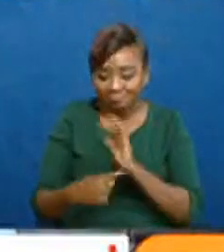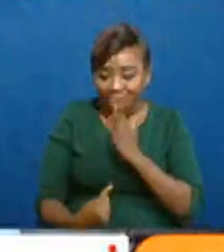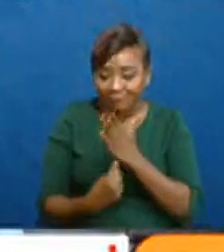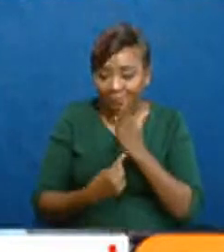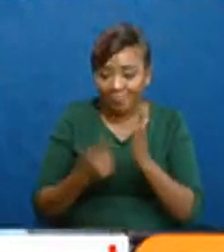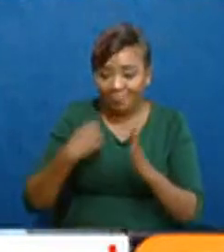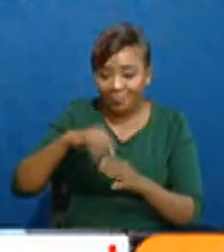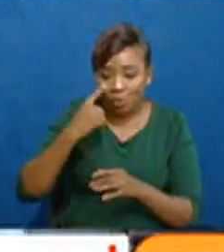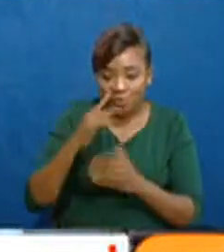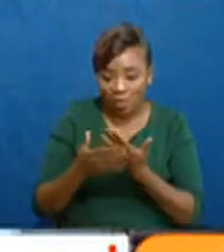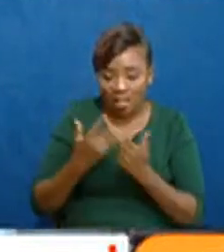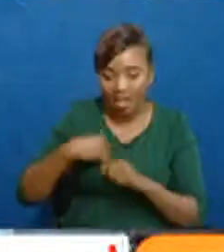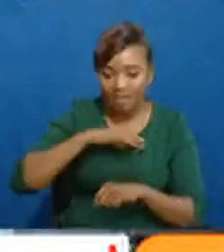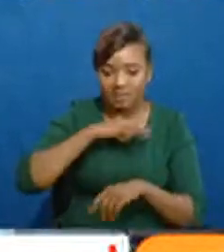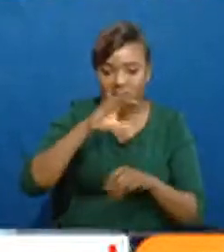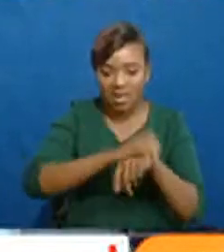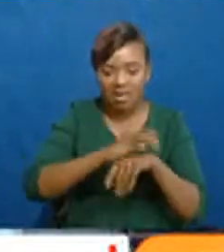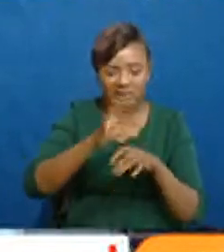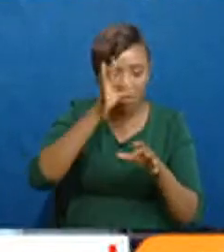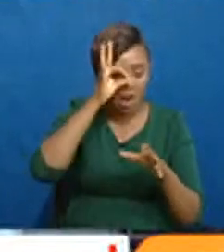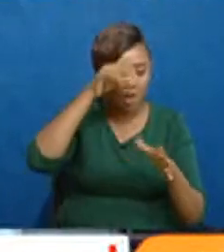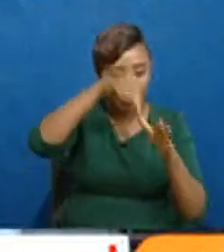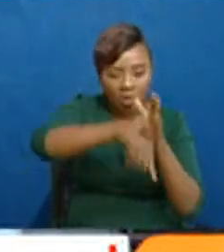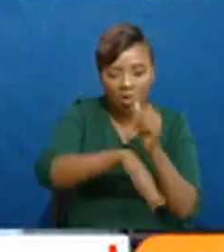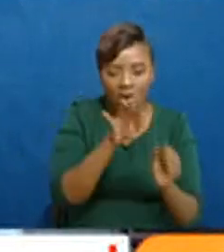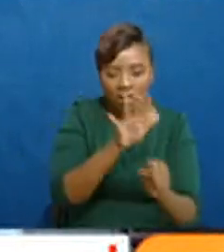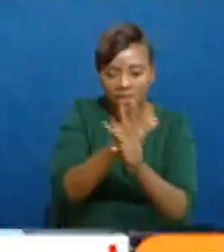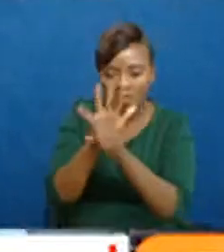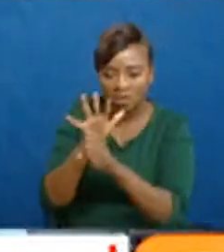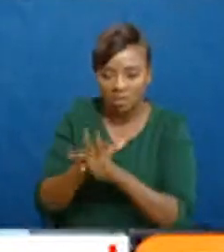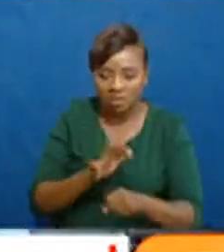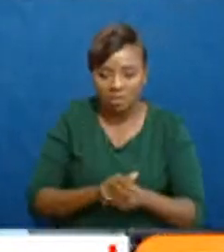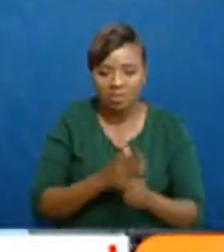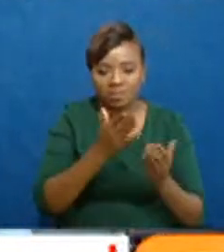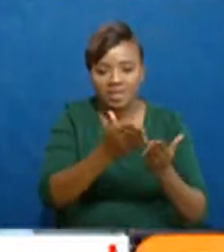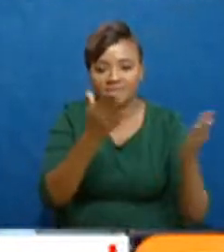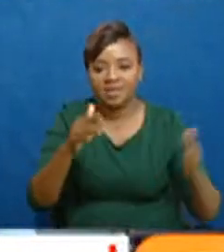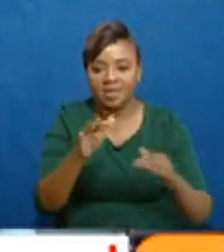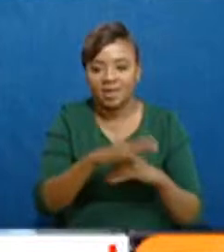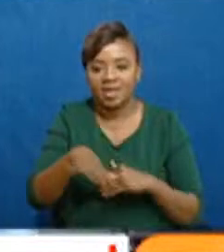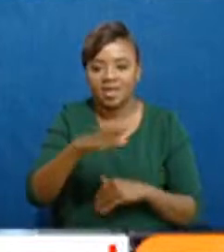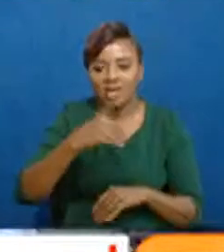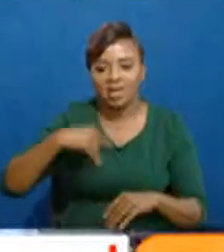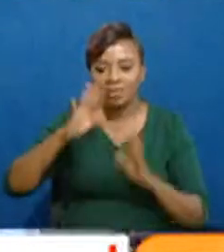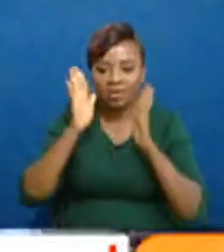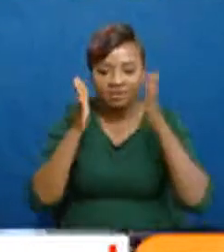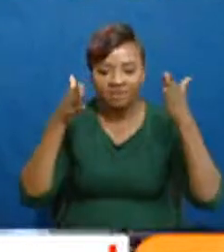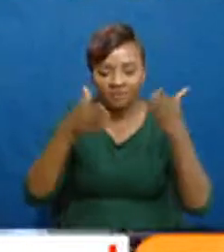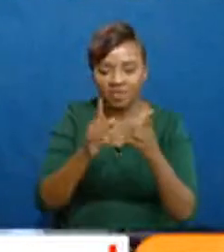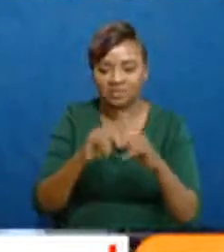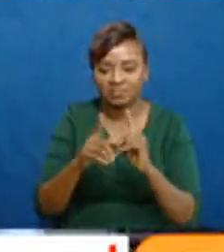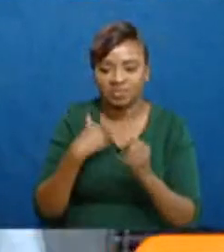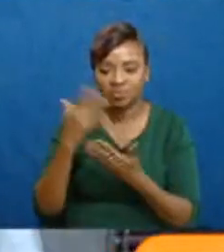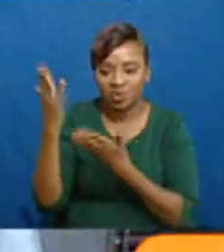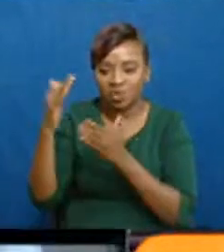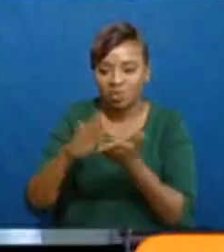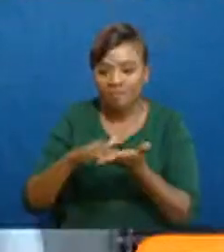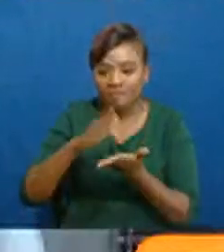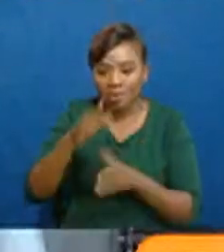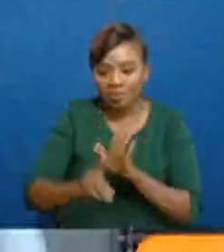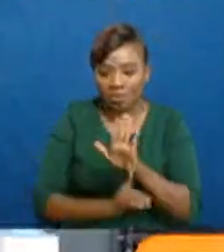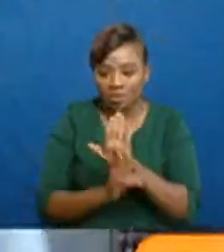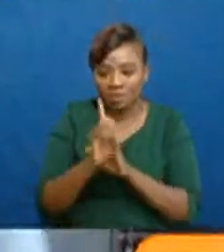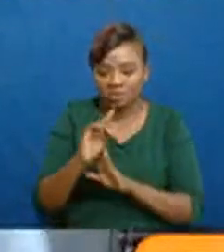more boreholes to be drilled in most of these areas that we also target, we look forward to more development to cover